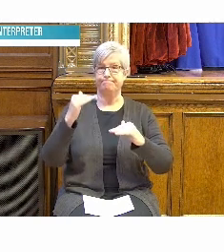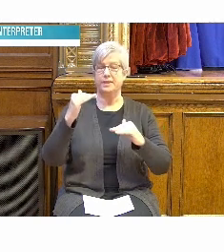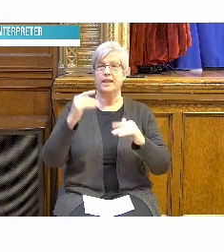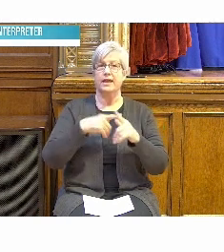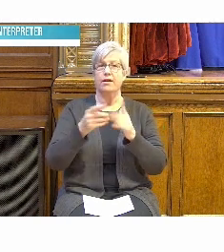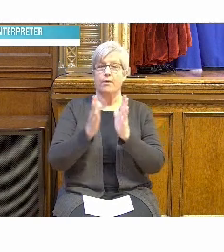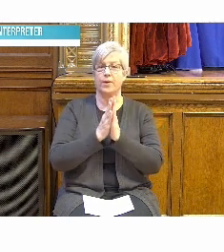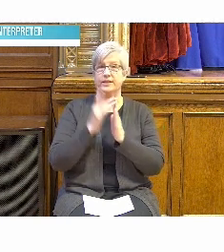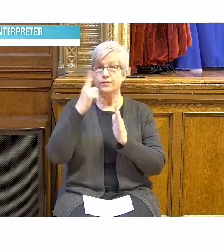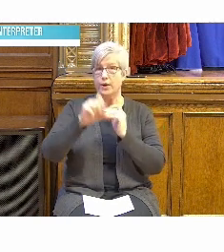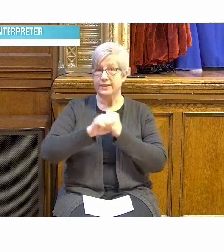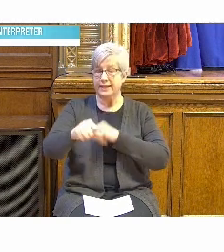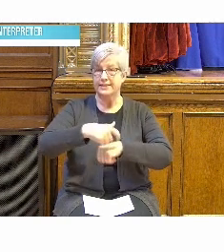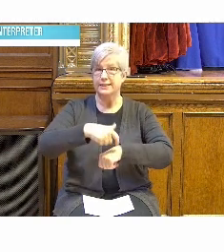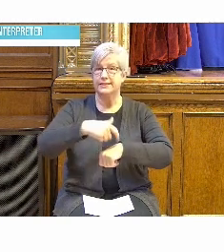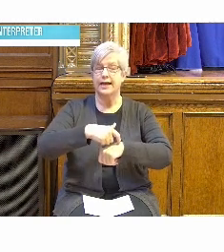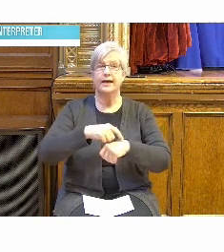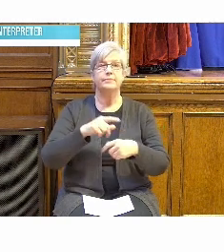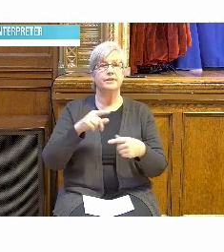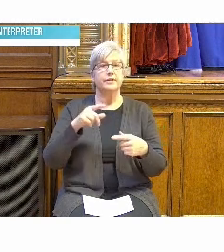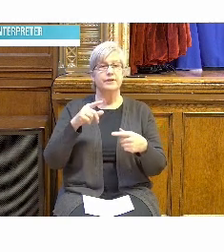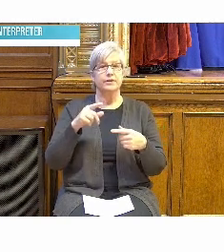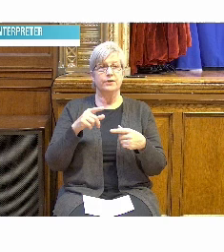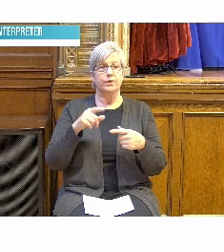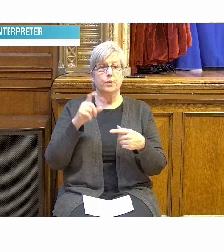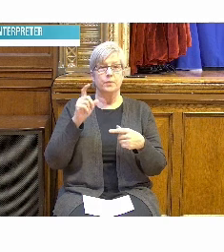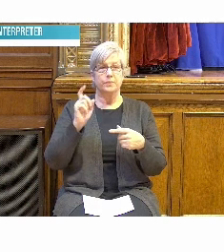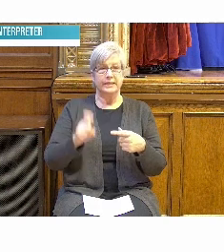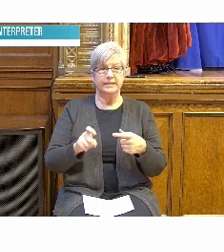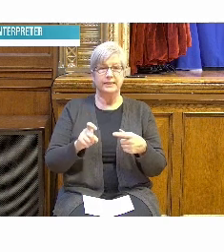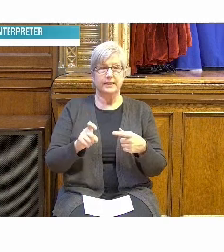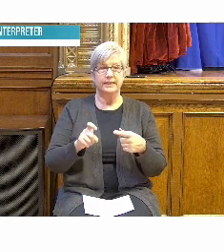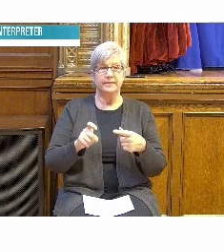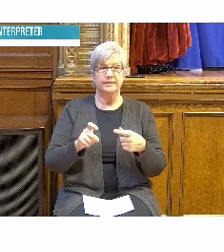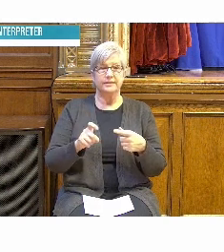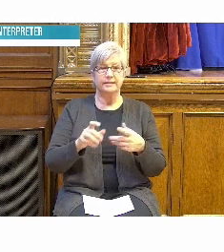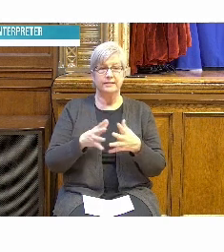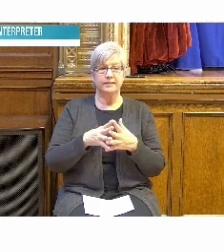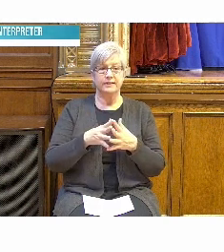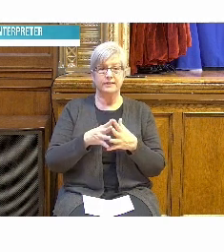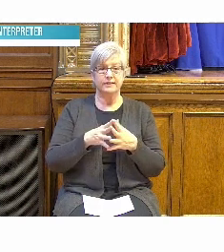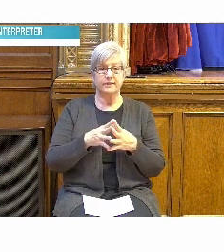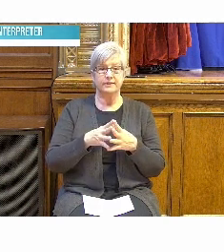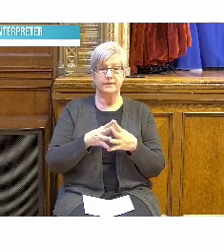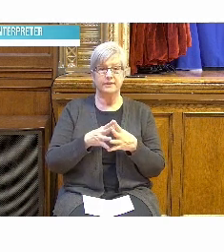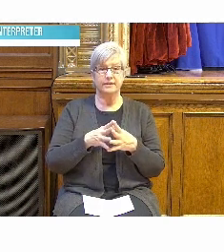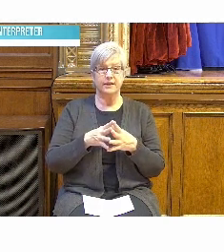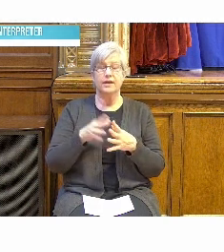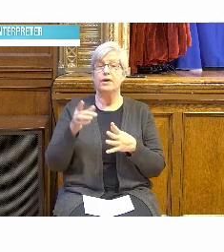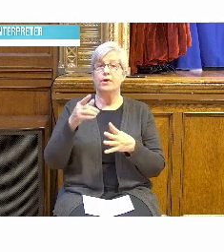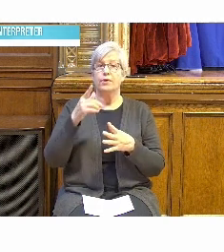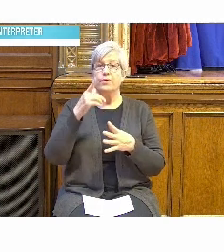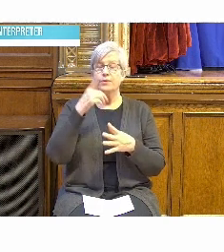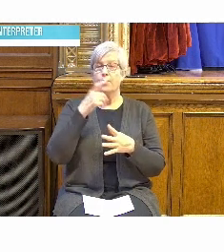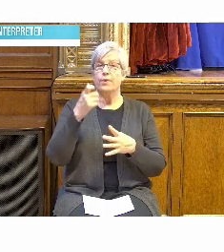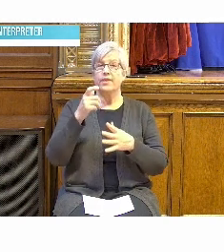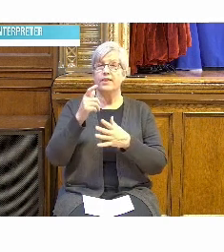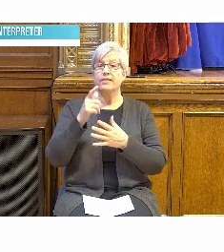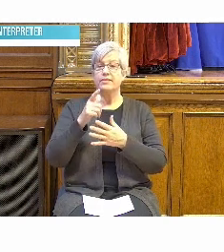an extension to meet the mandate, if you will, under the legislation.